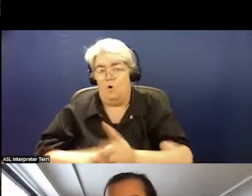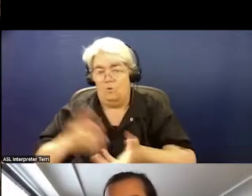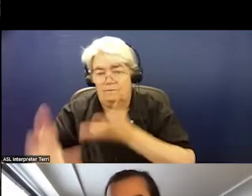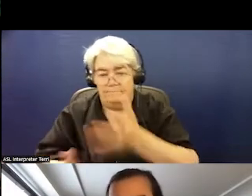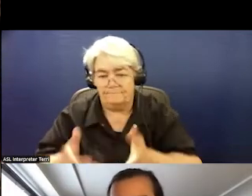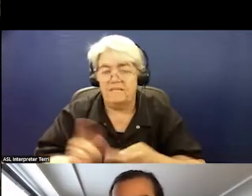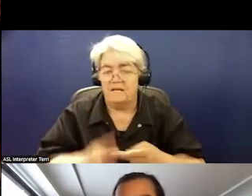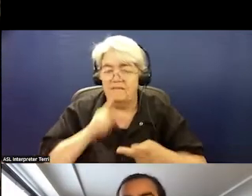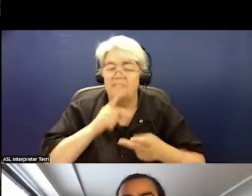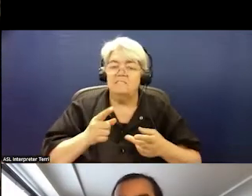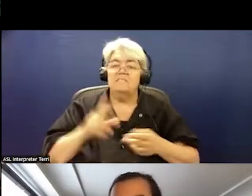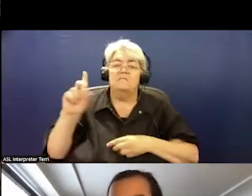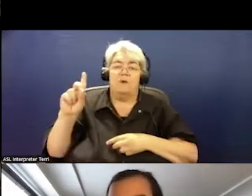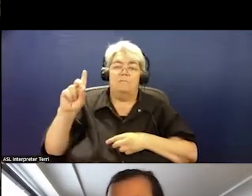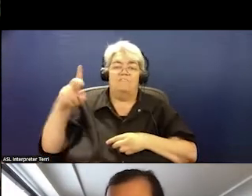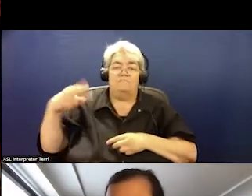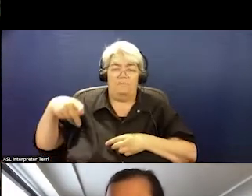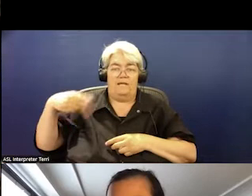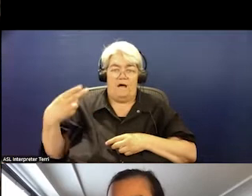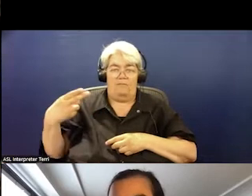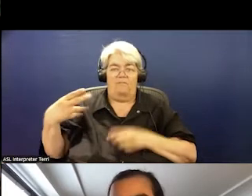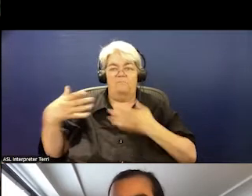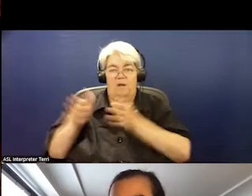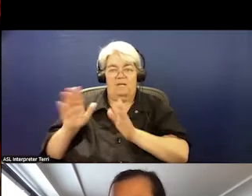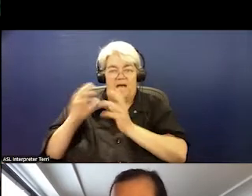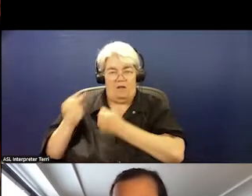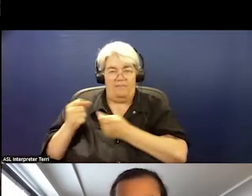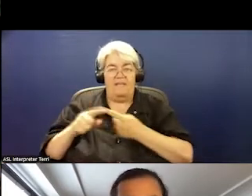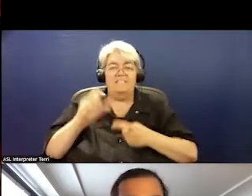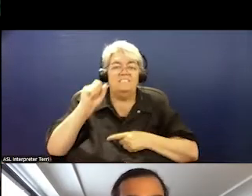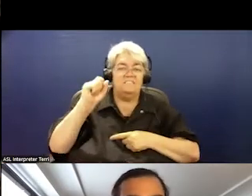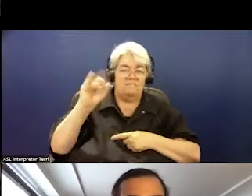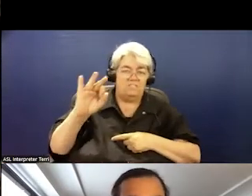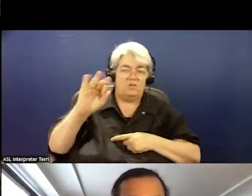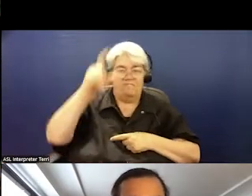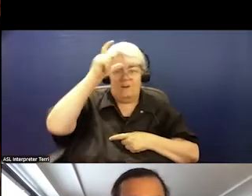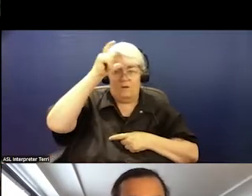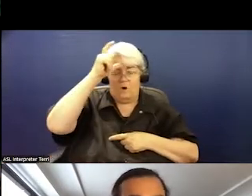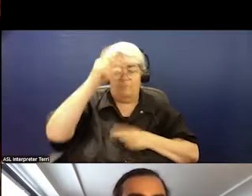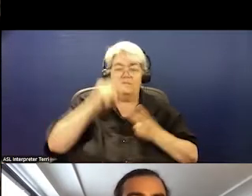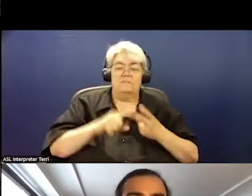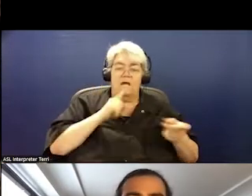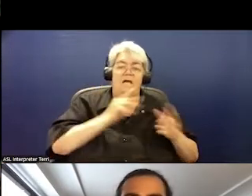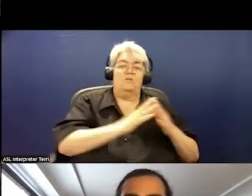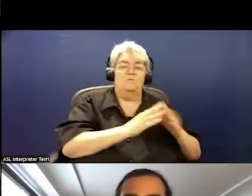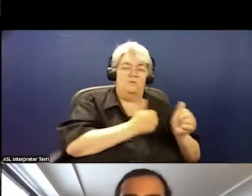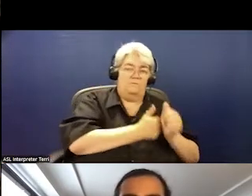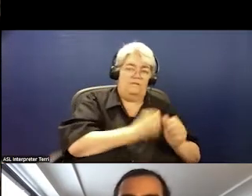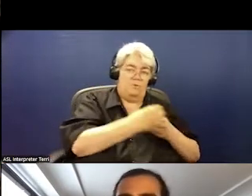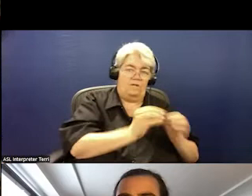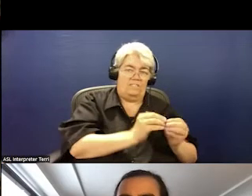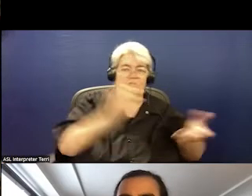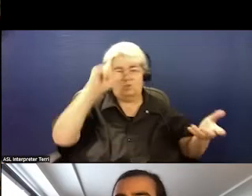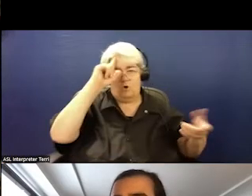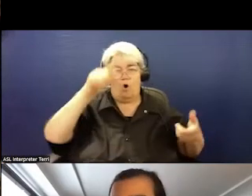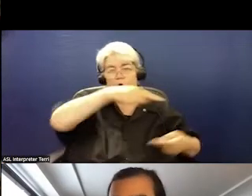the Department of Public Health, San Francisco Fire Department, and also community-based organizations in San Francisco. And this is